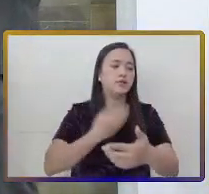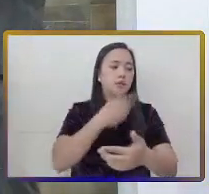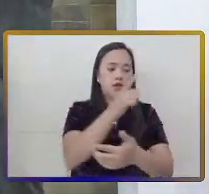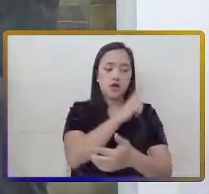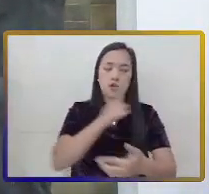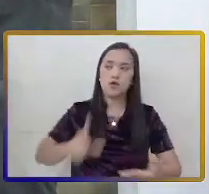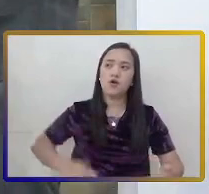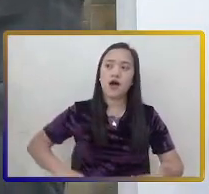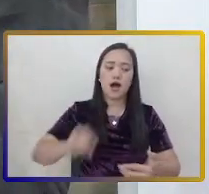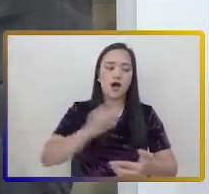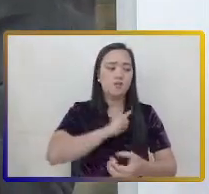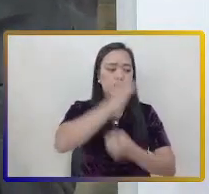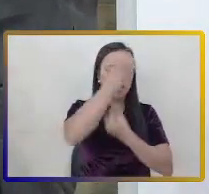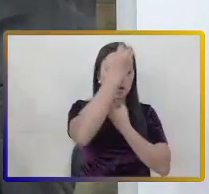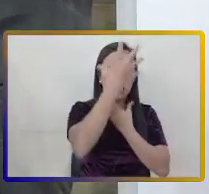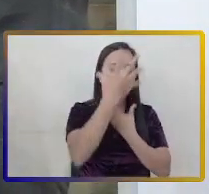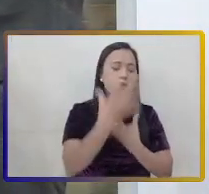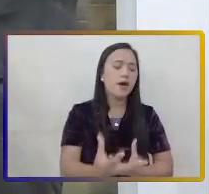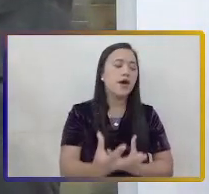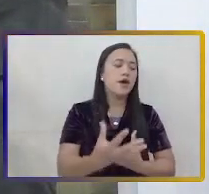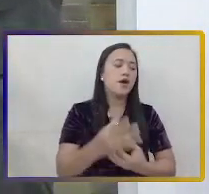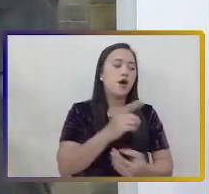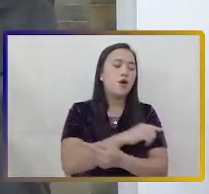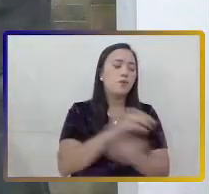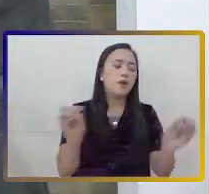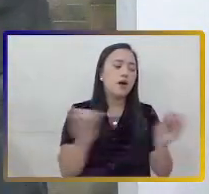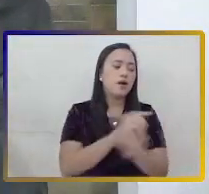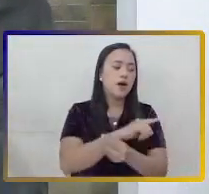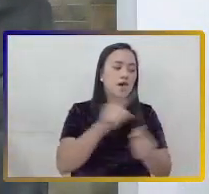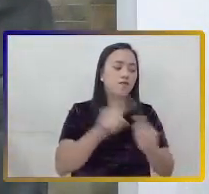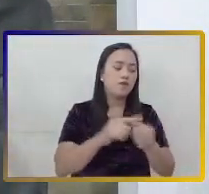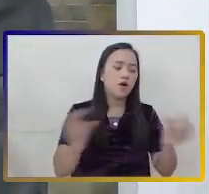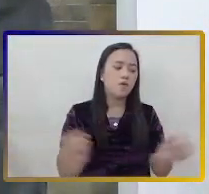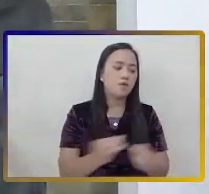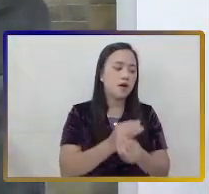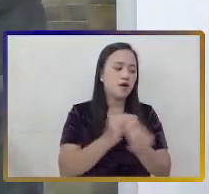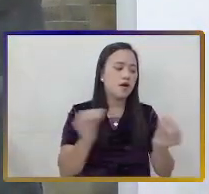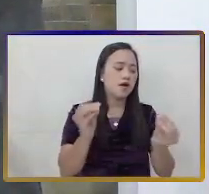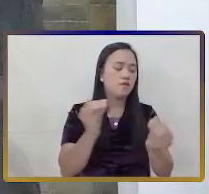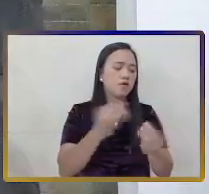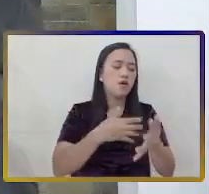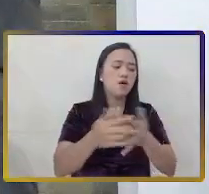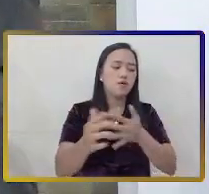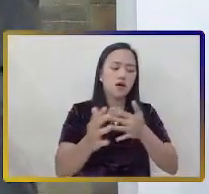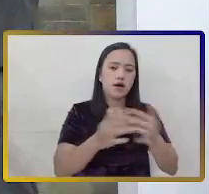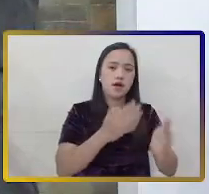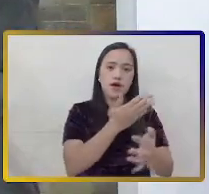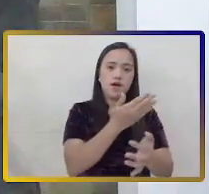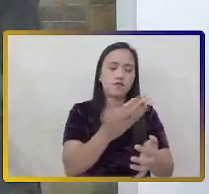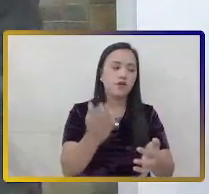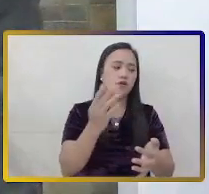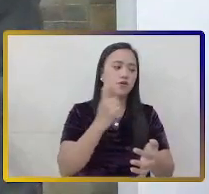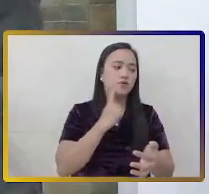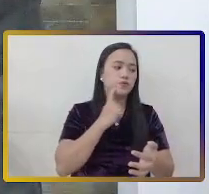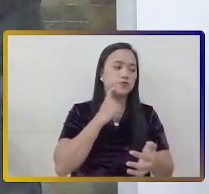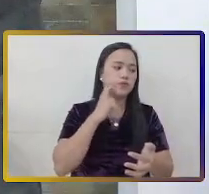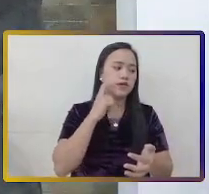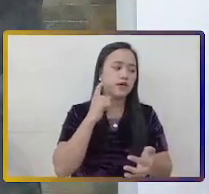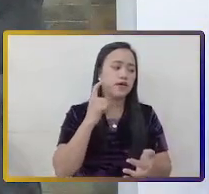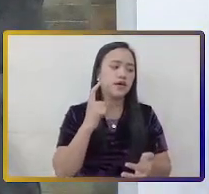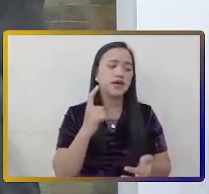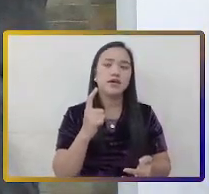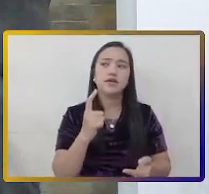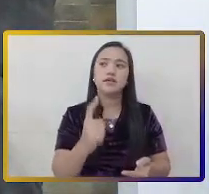lead me, Lord, I will obey. Whenever, wherever, whatever you